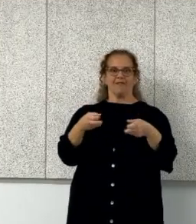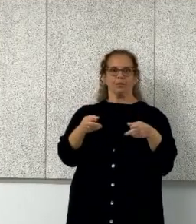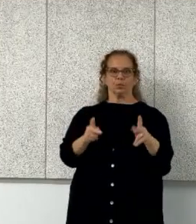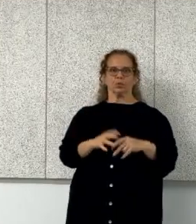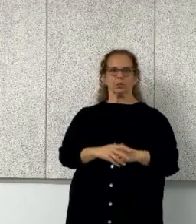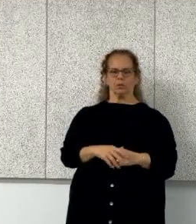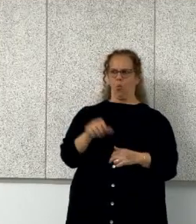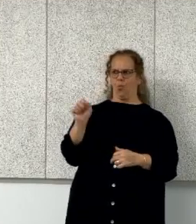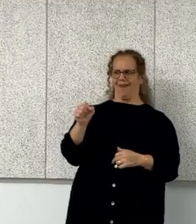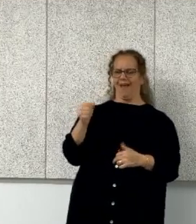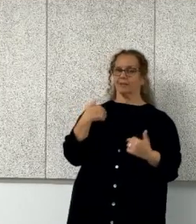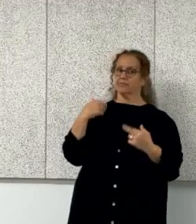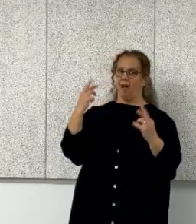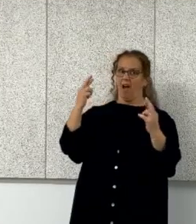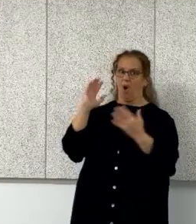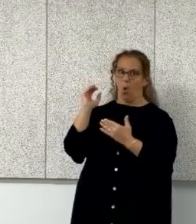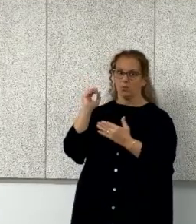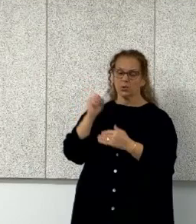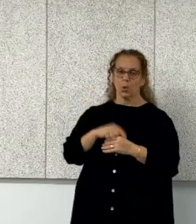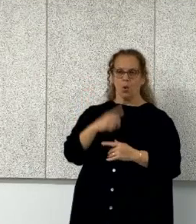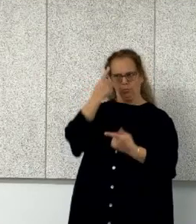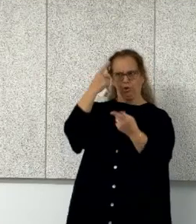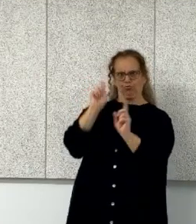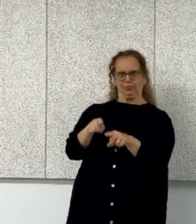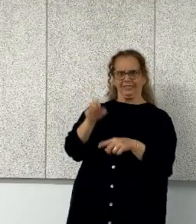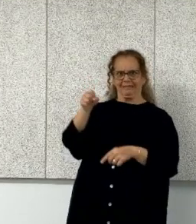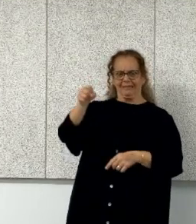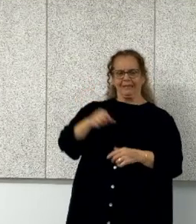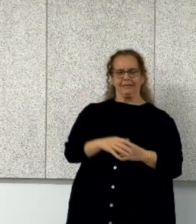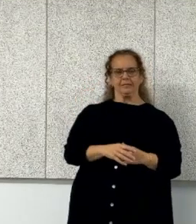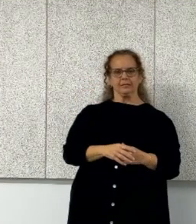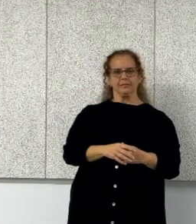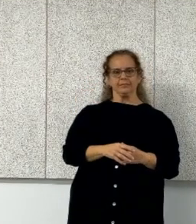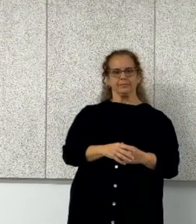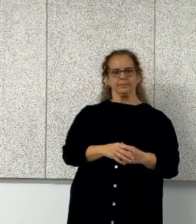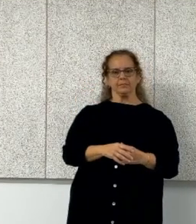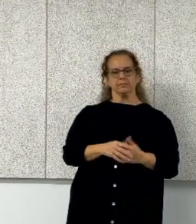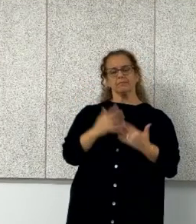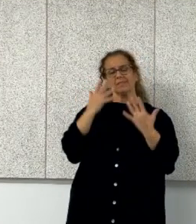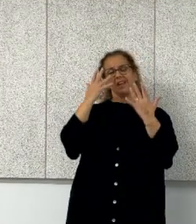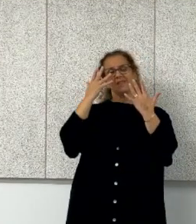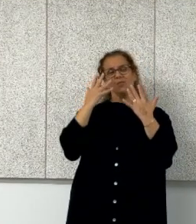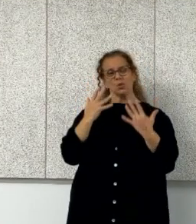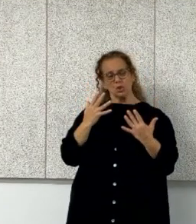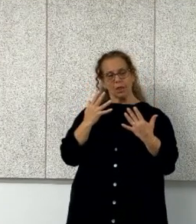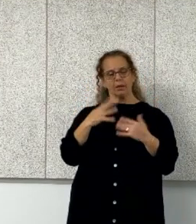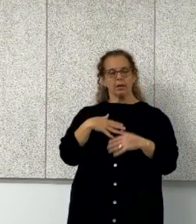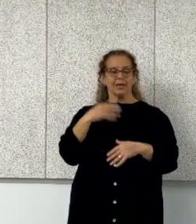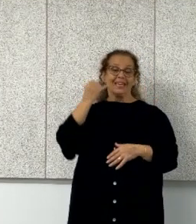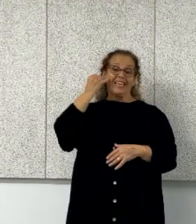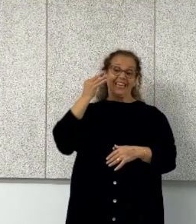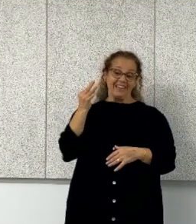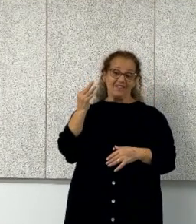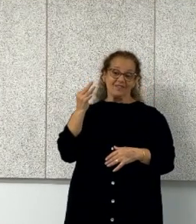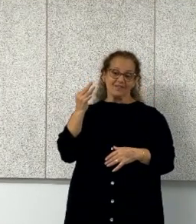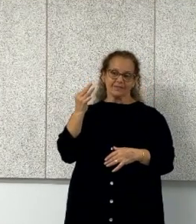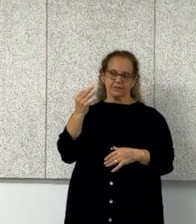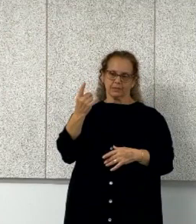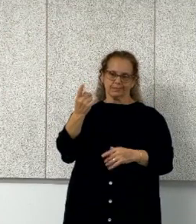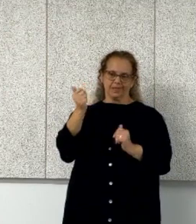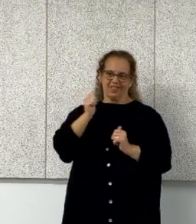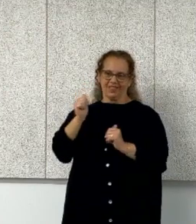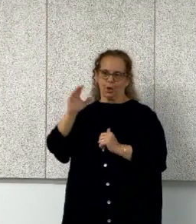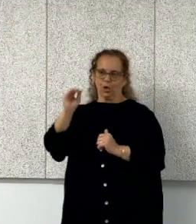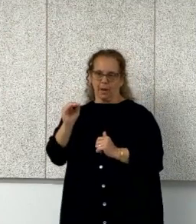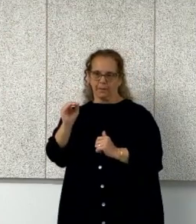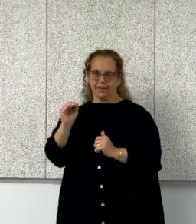mean, I think so too. I think that, you know, unfortunately, if a certain theater company regionally or in New York is doing